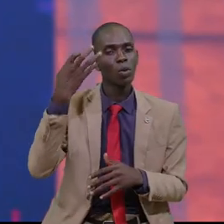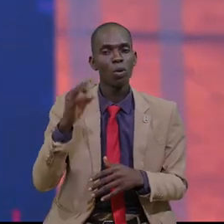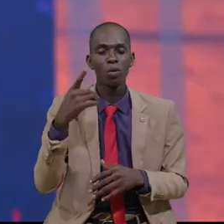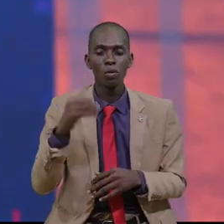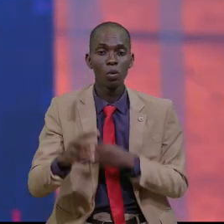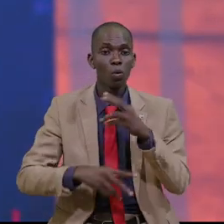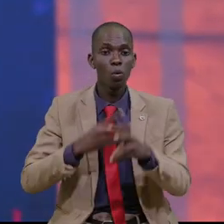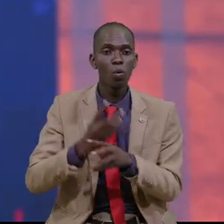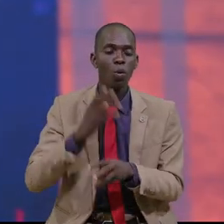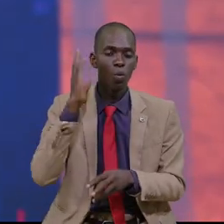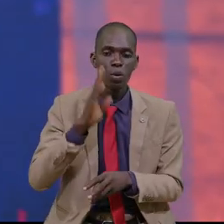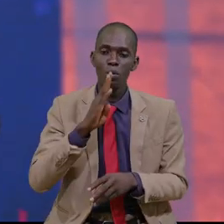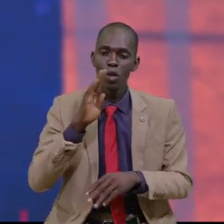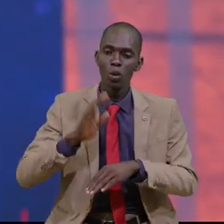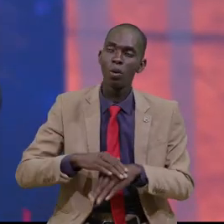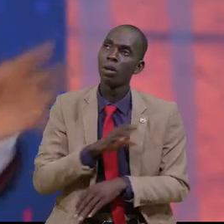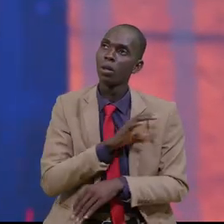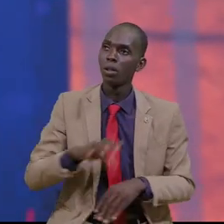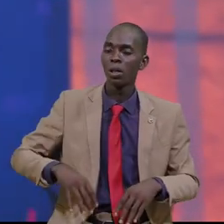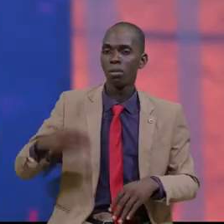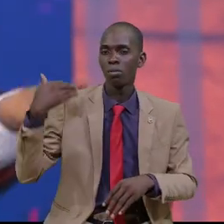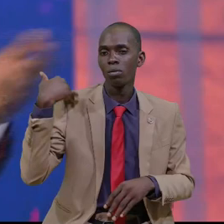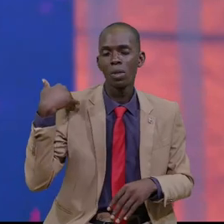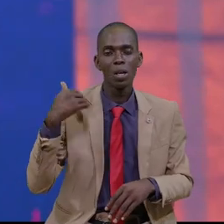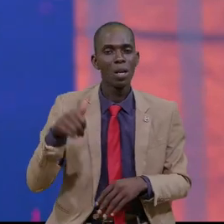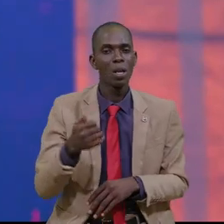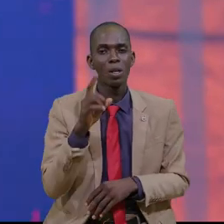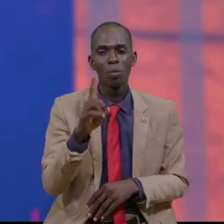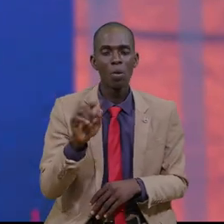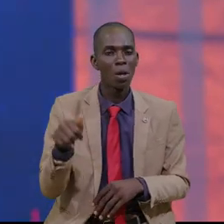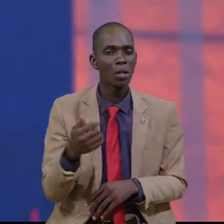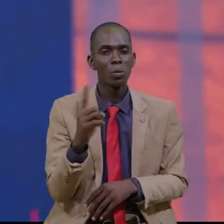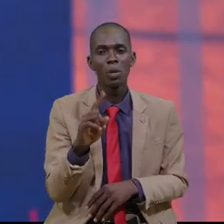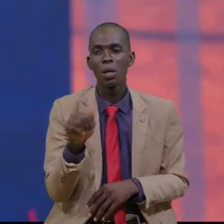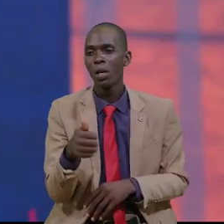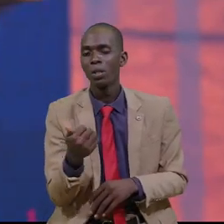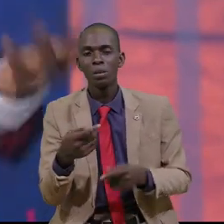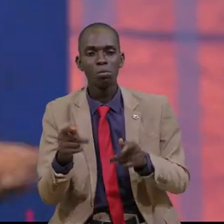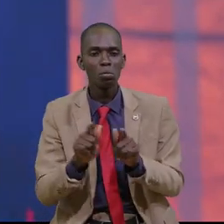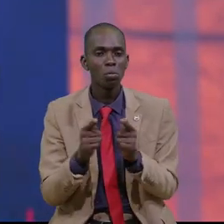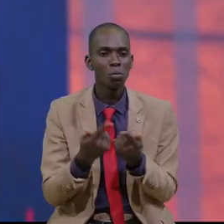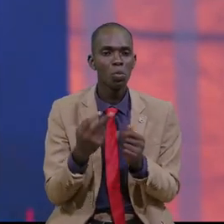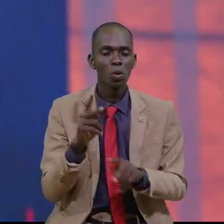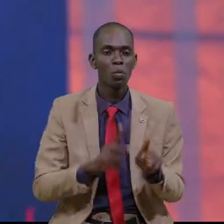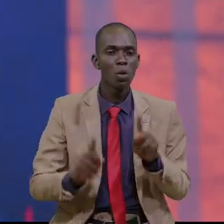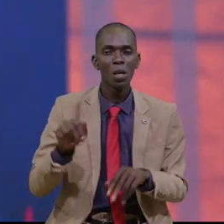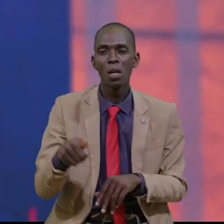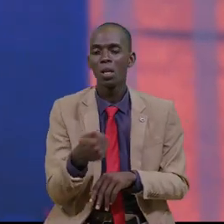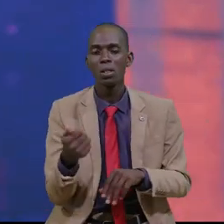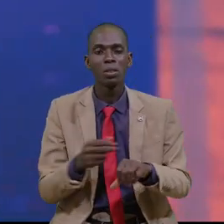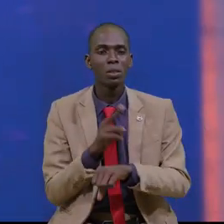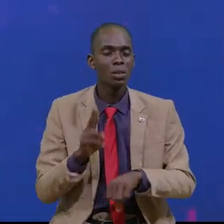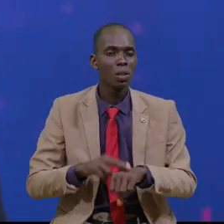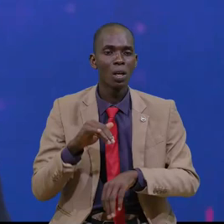shoulder. Anyone, anywhere, any group of people, any nation, at whatever dispensation,